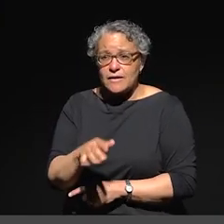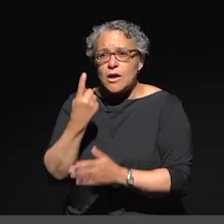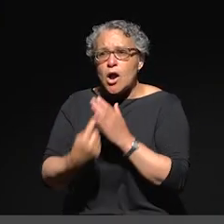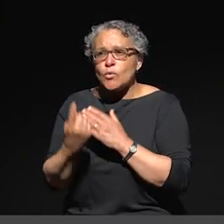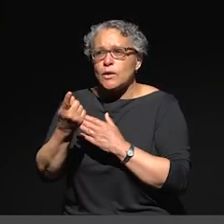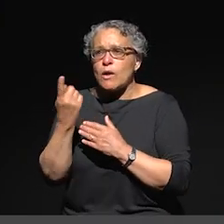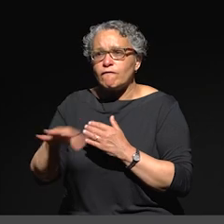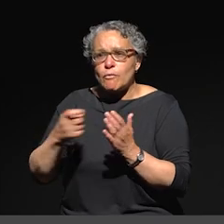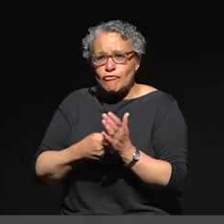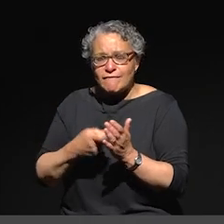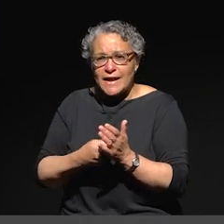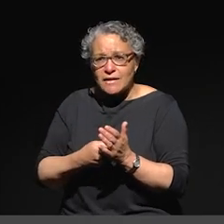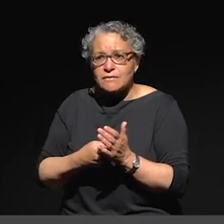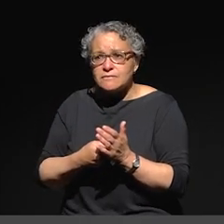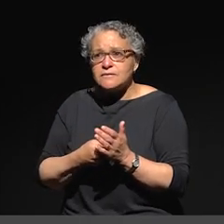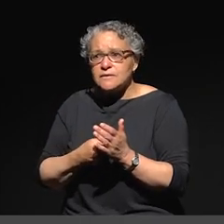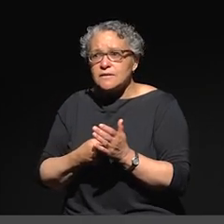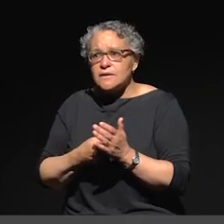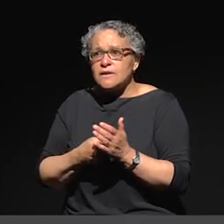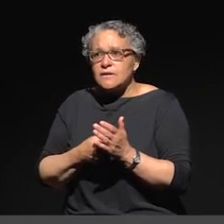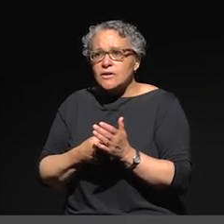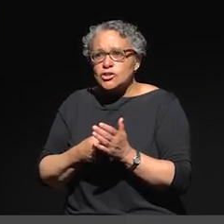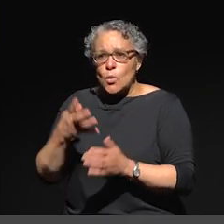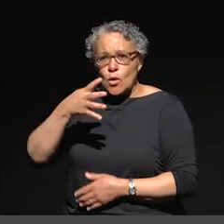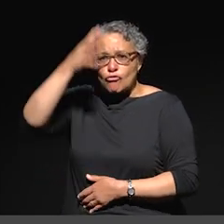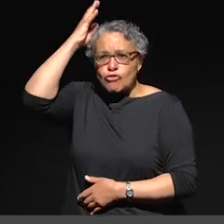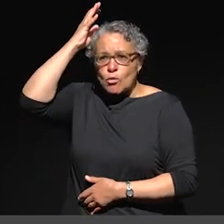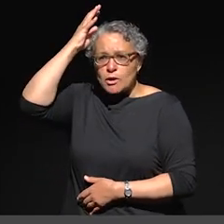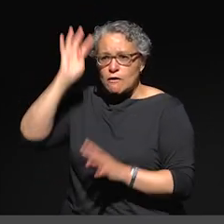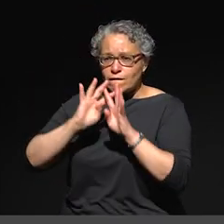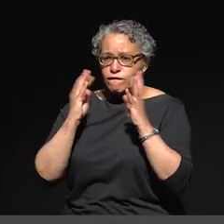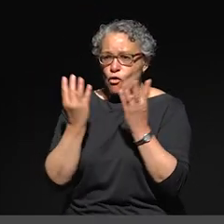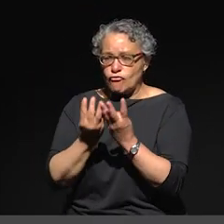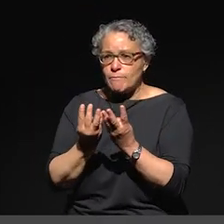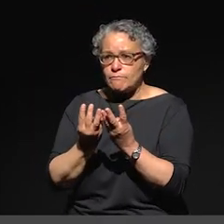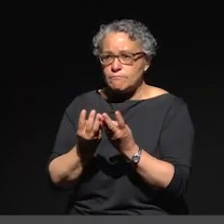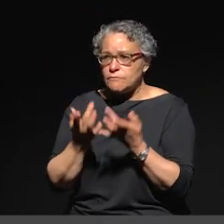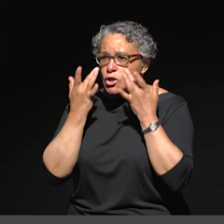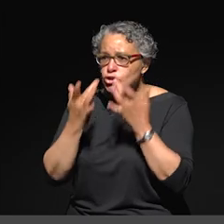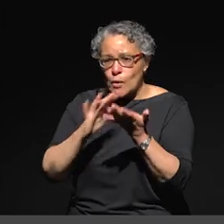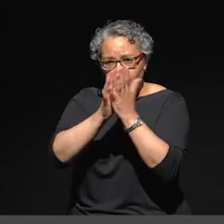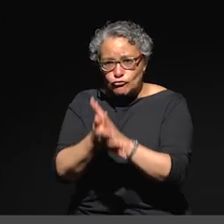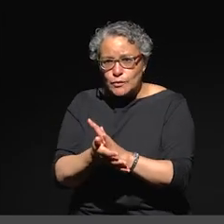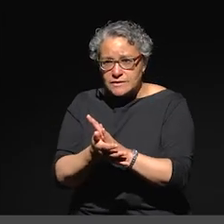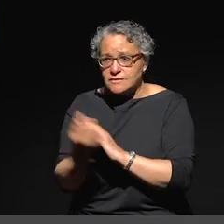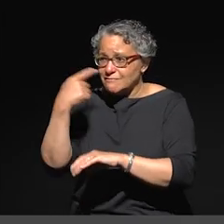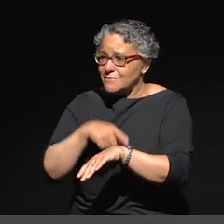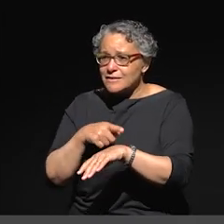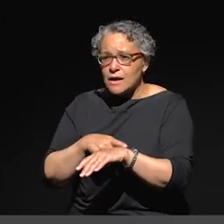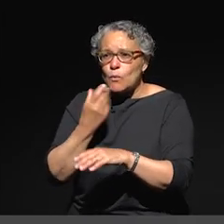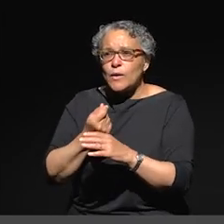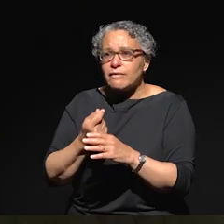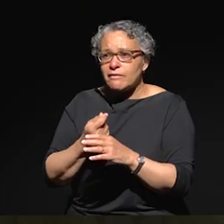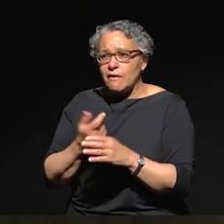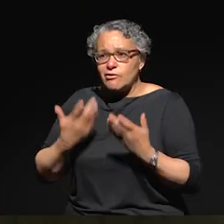we have, made on the spot in the Roman Forum at the time, showing the ruins as they appeared with contemporary people walking